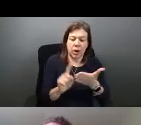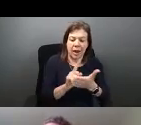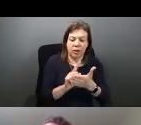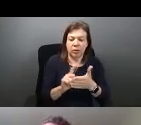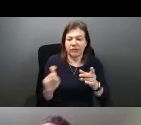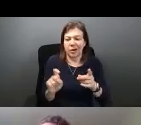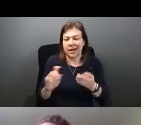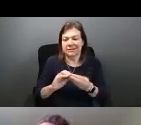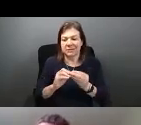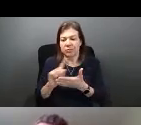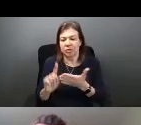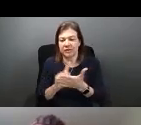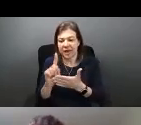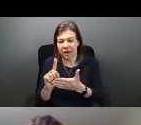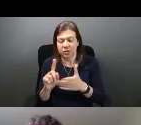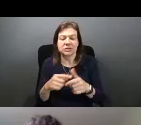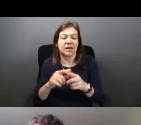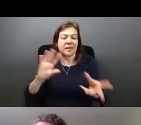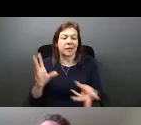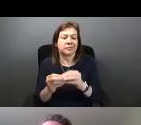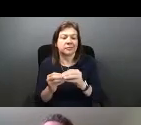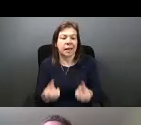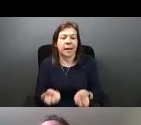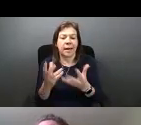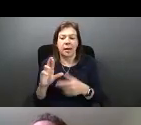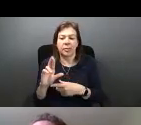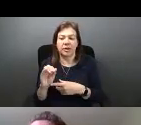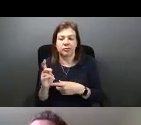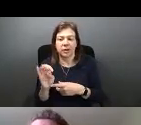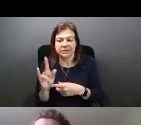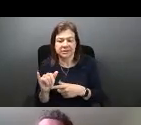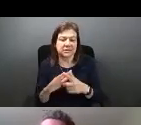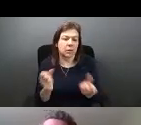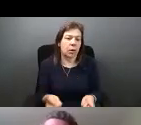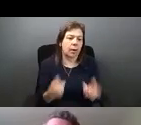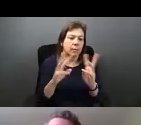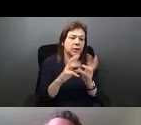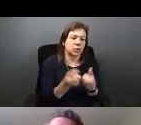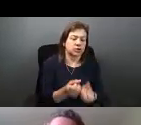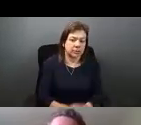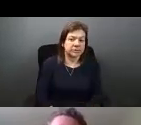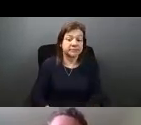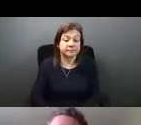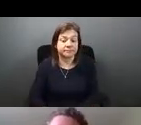hours, and they're going to do this many residencies, or they're going to do this many workshops.